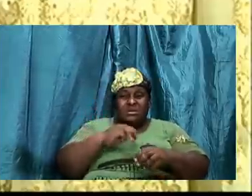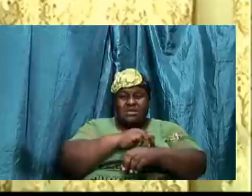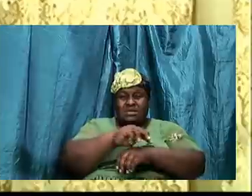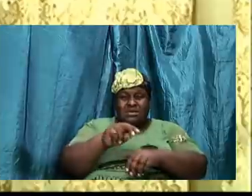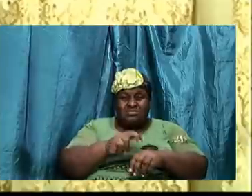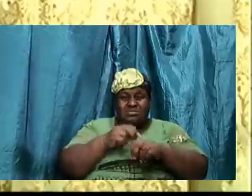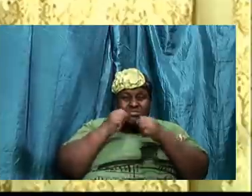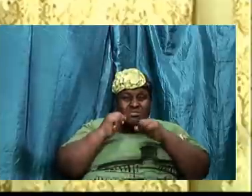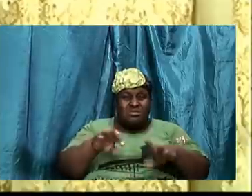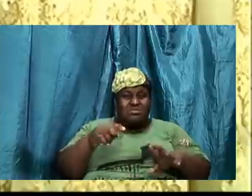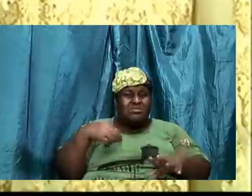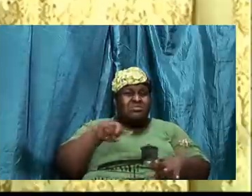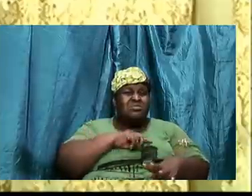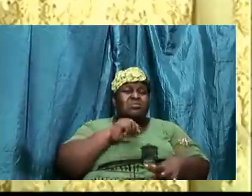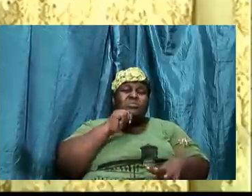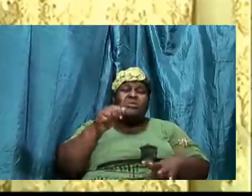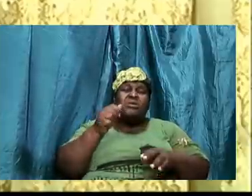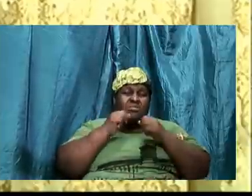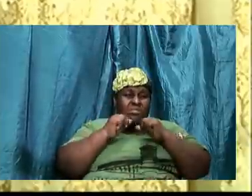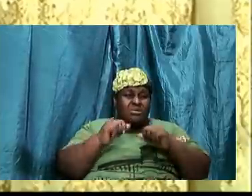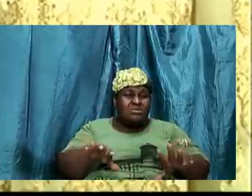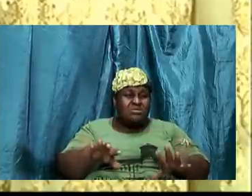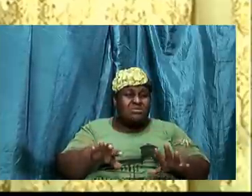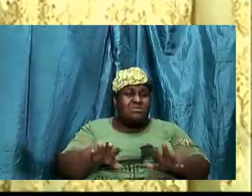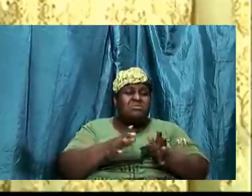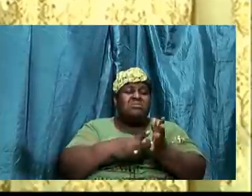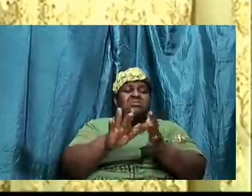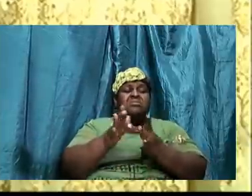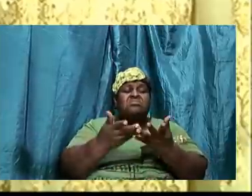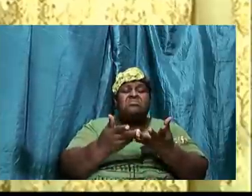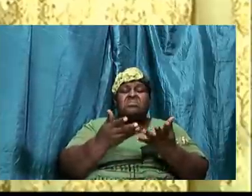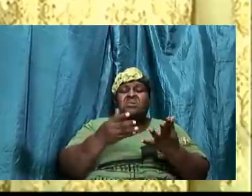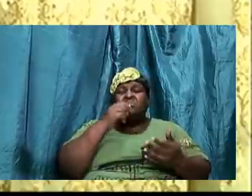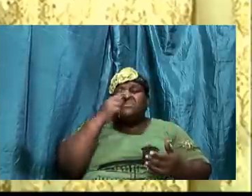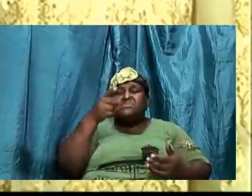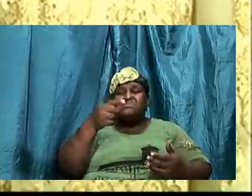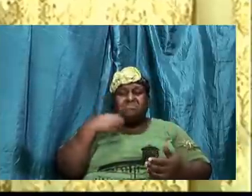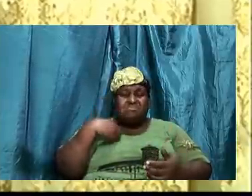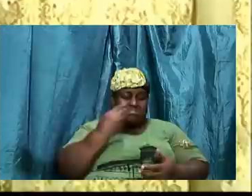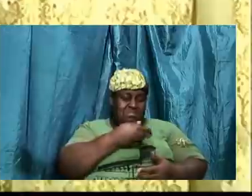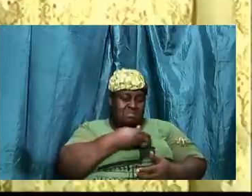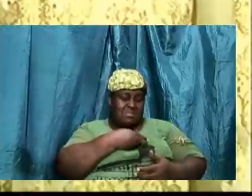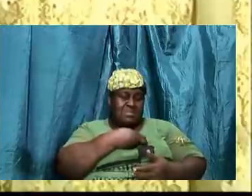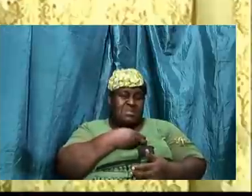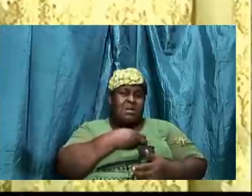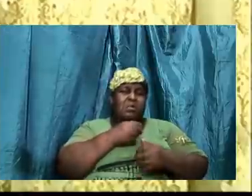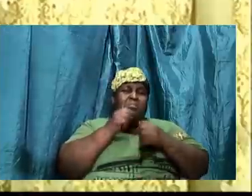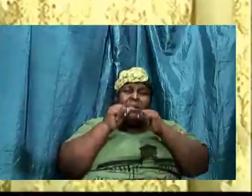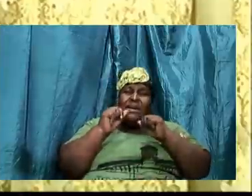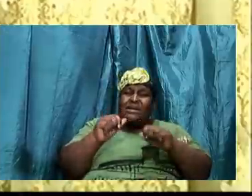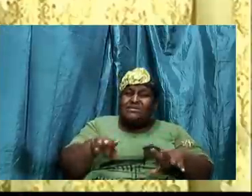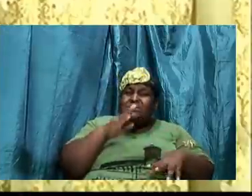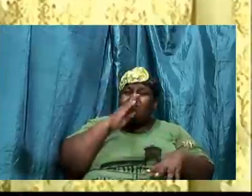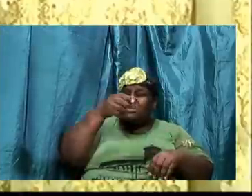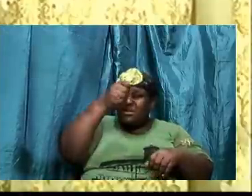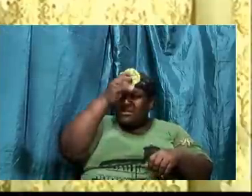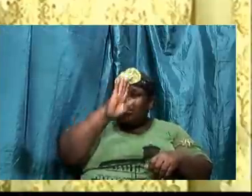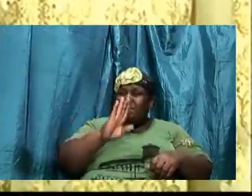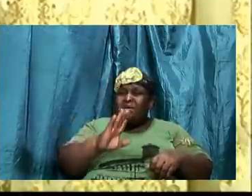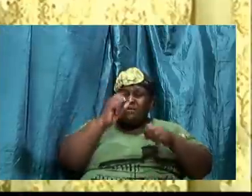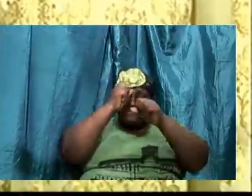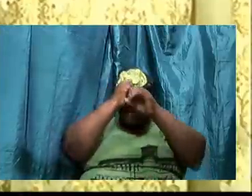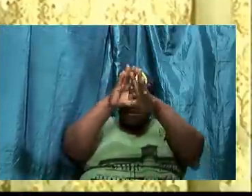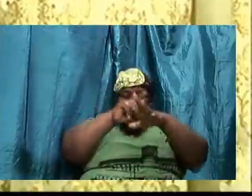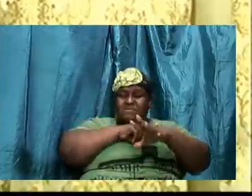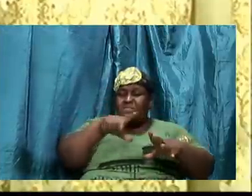Bible tells us, in Ephesians 1, verses 3, Blessed be the God and Father of our